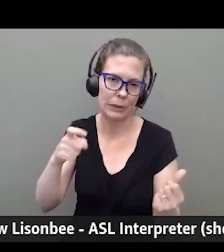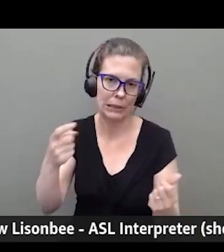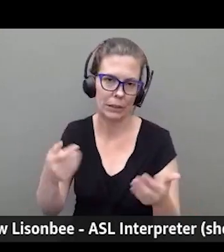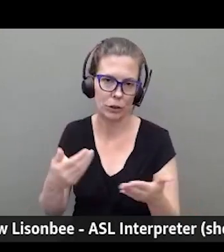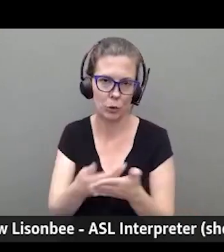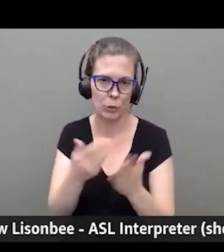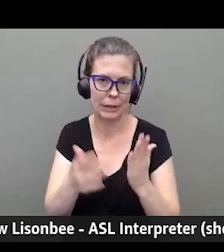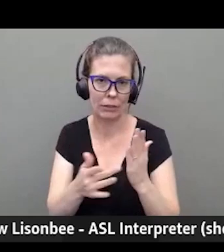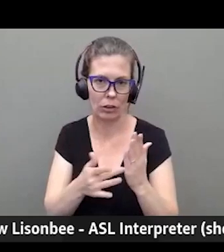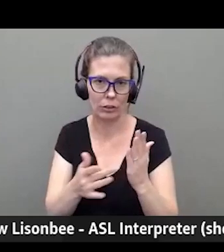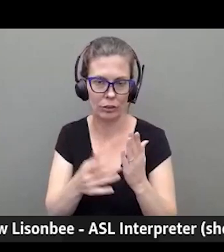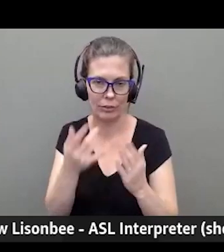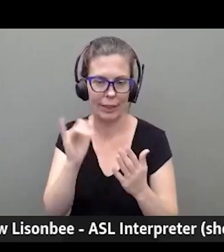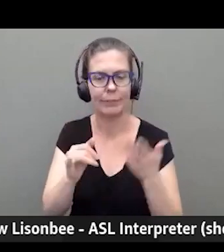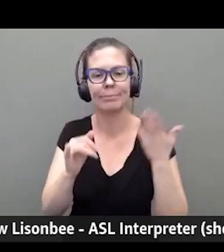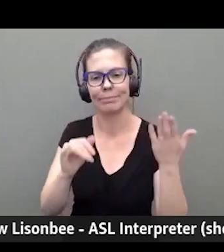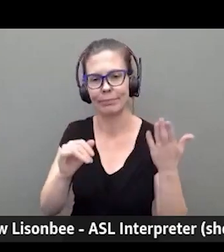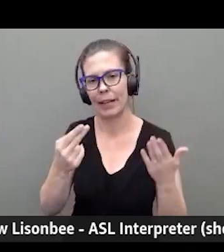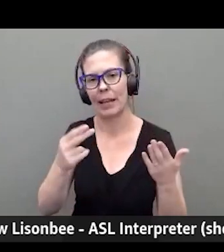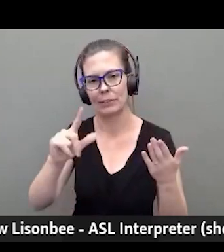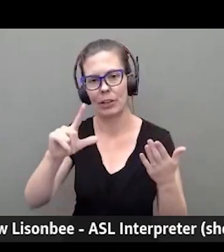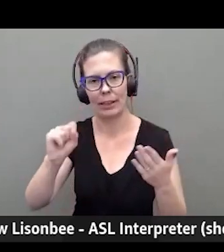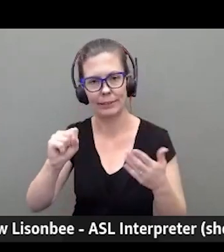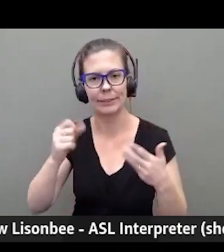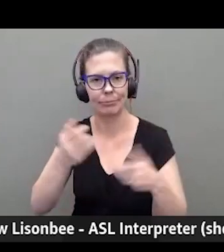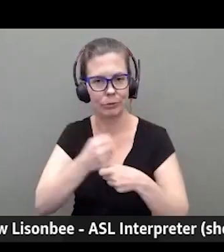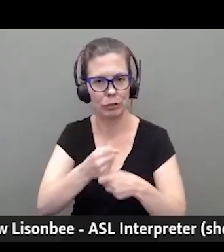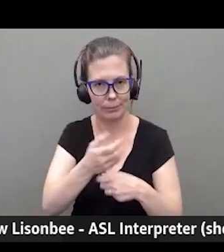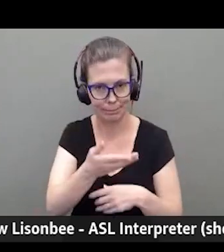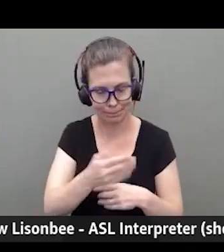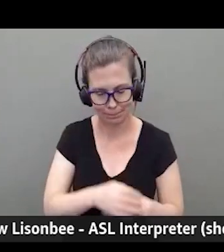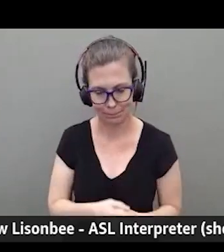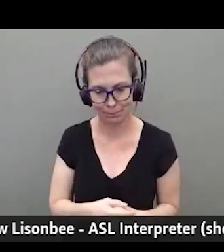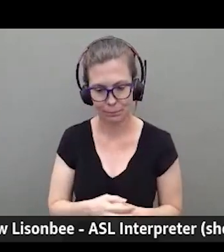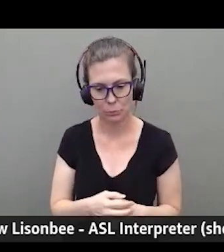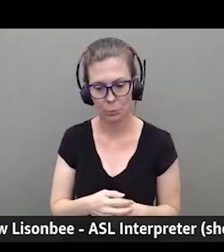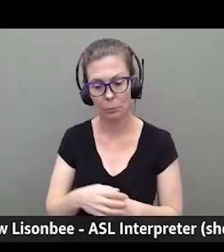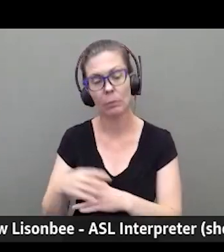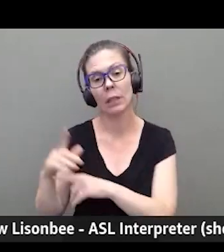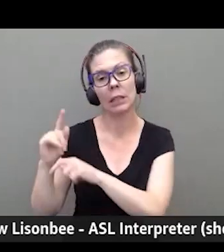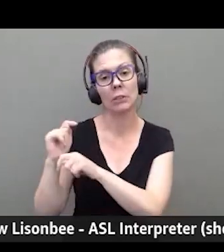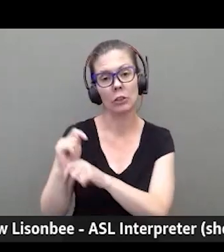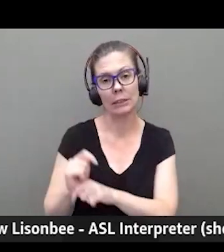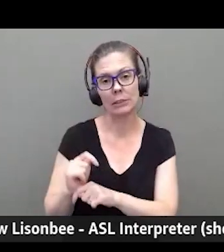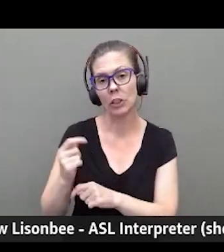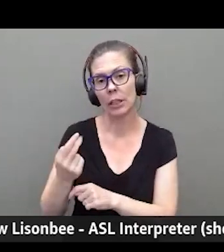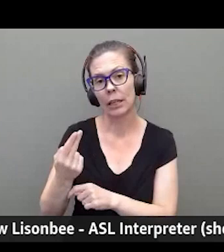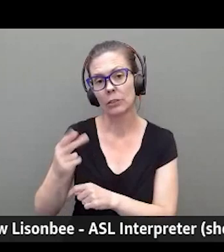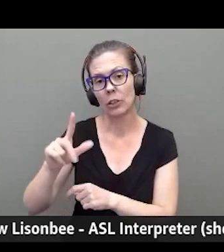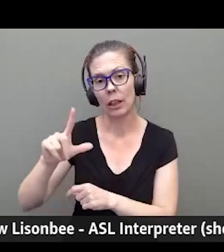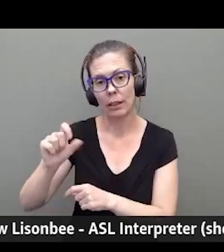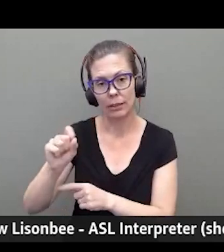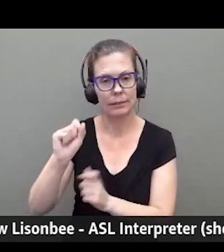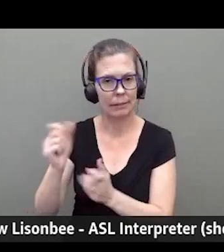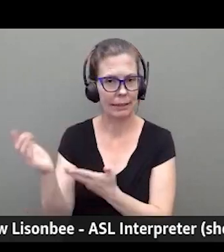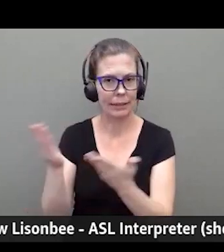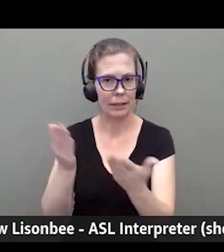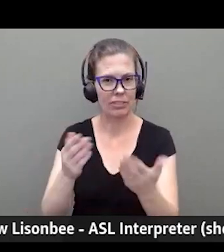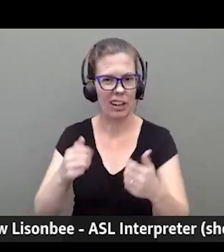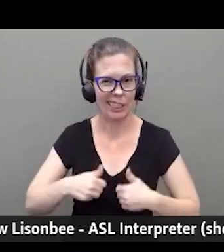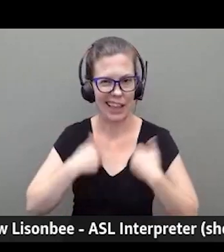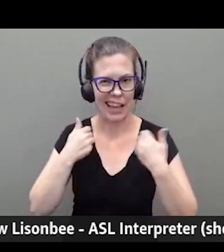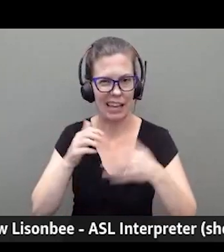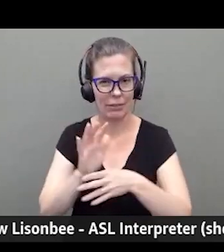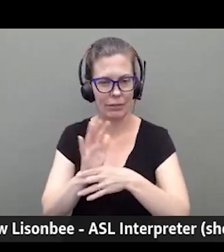technology to handle that, and thus HLS was born. So traditionally, HLS can deliver live